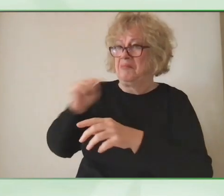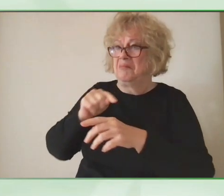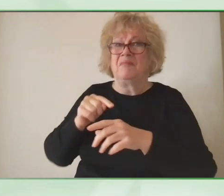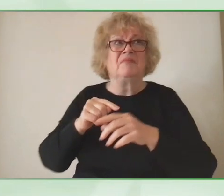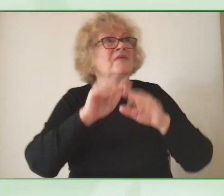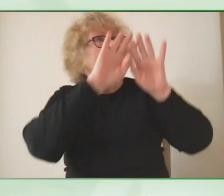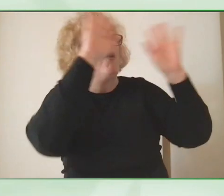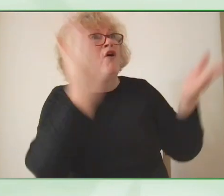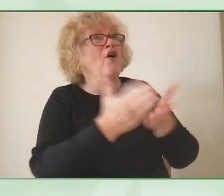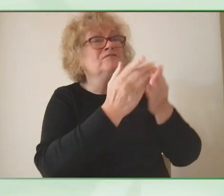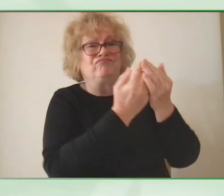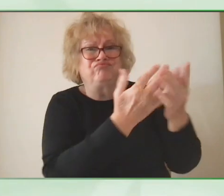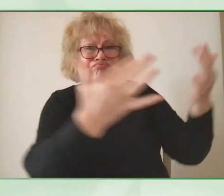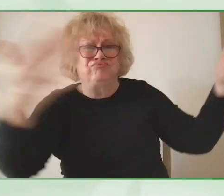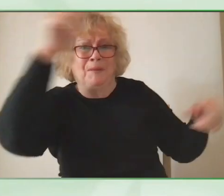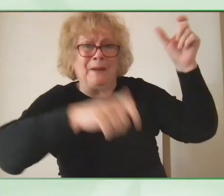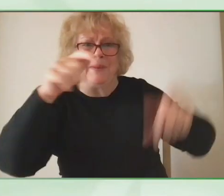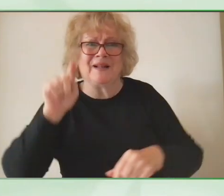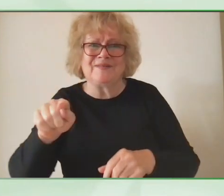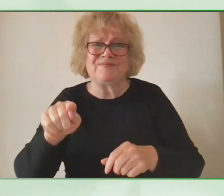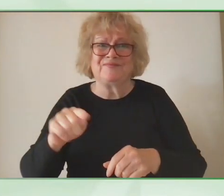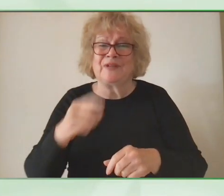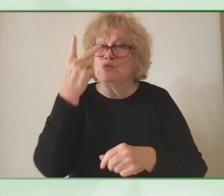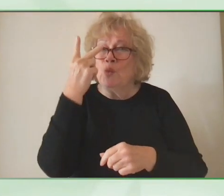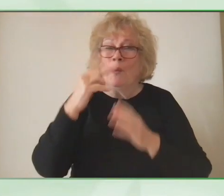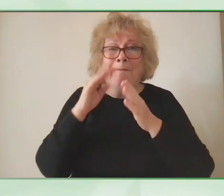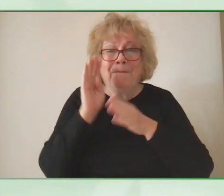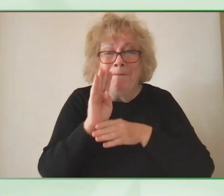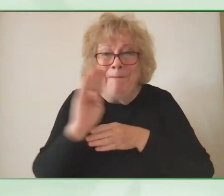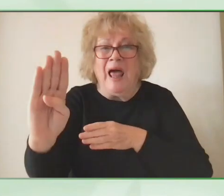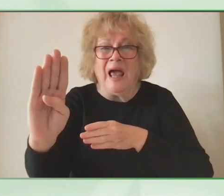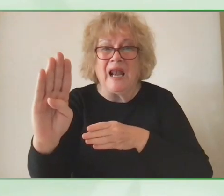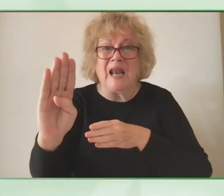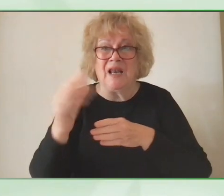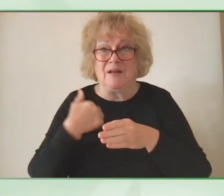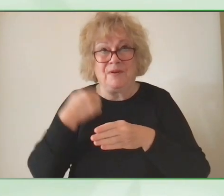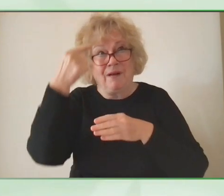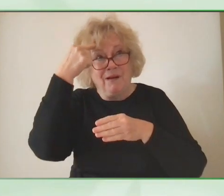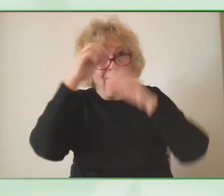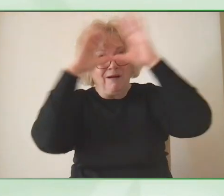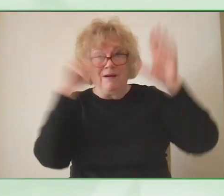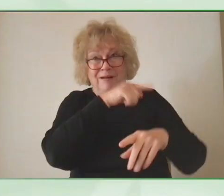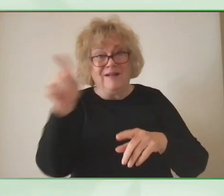When you look to America, for example, I had a conversation with a lawyer in America, and he said, you don't need to involve the